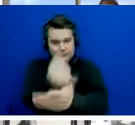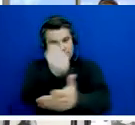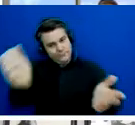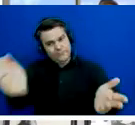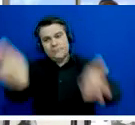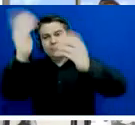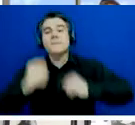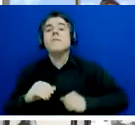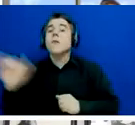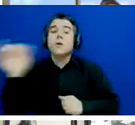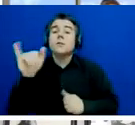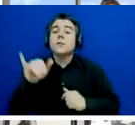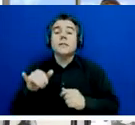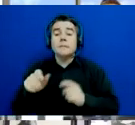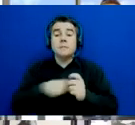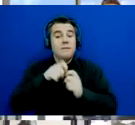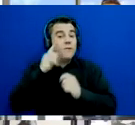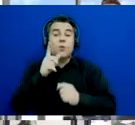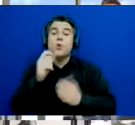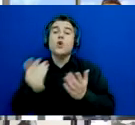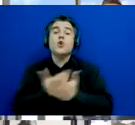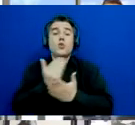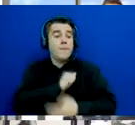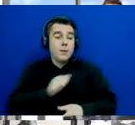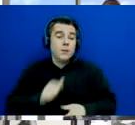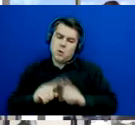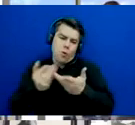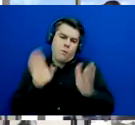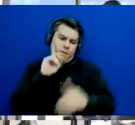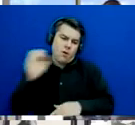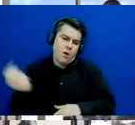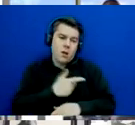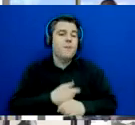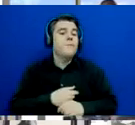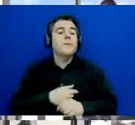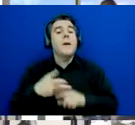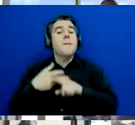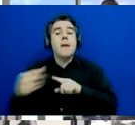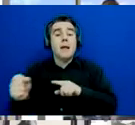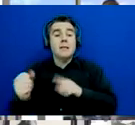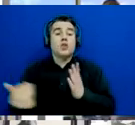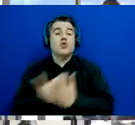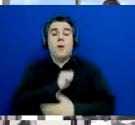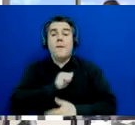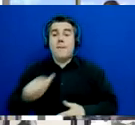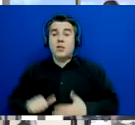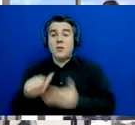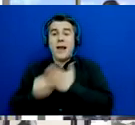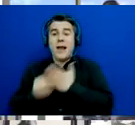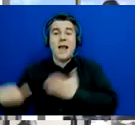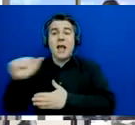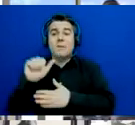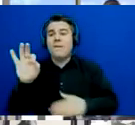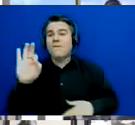also, specifically for our new ambassadors, but it's open to everybody, is our Plexus New Ambassador Academy Facebook